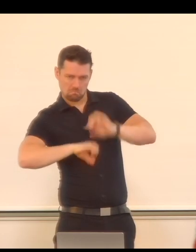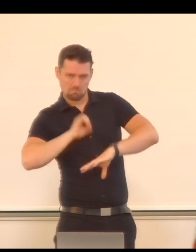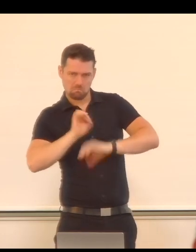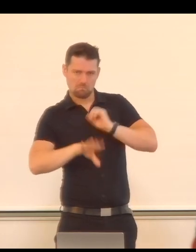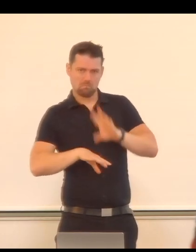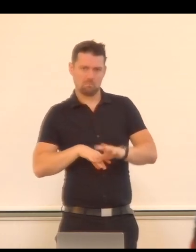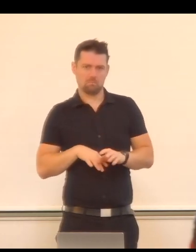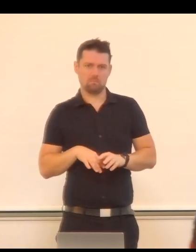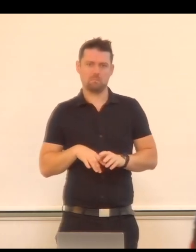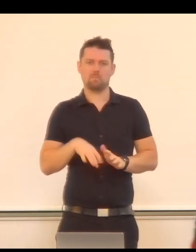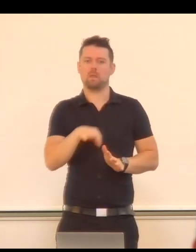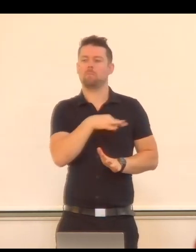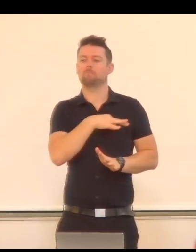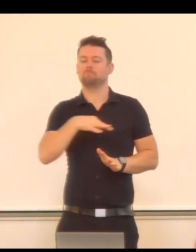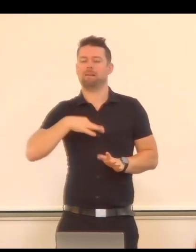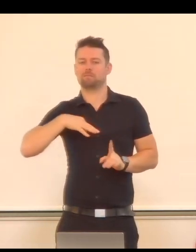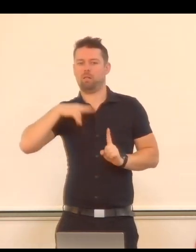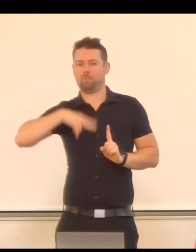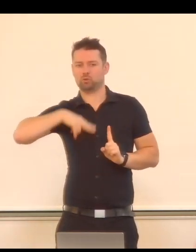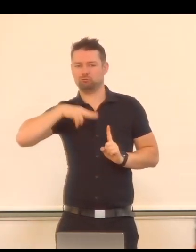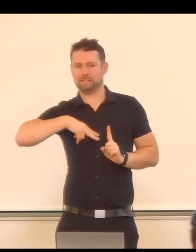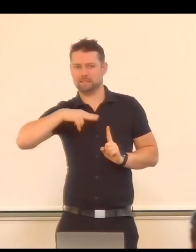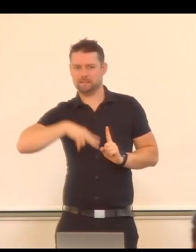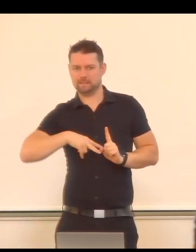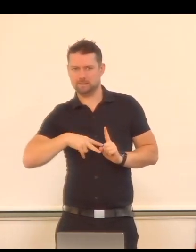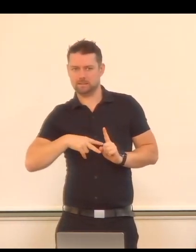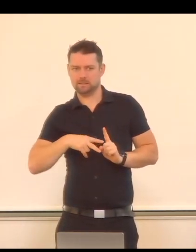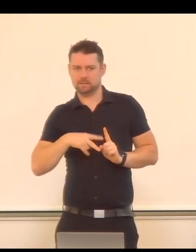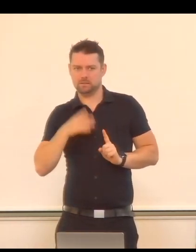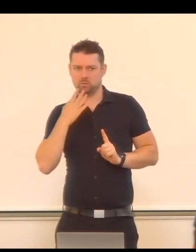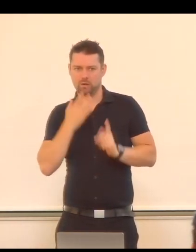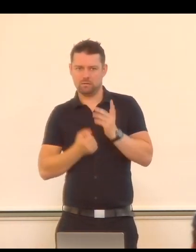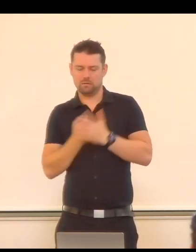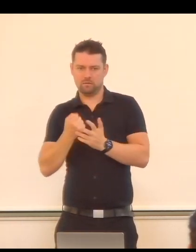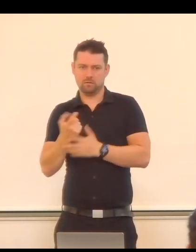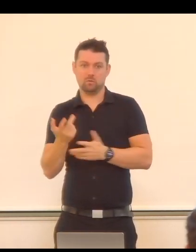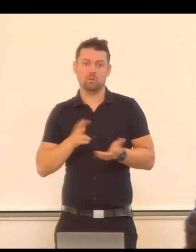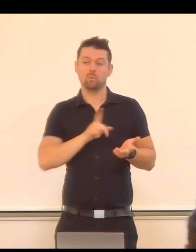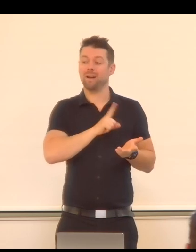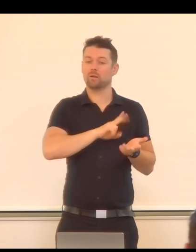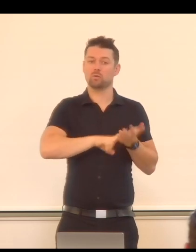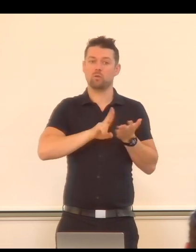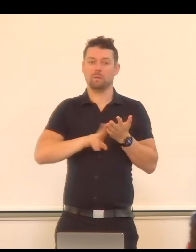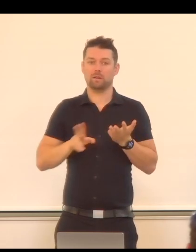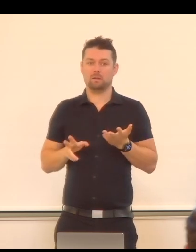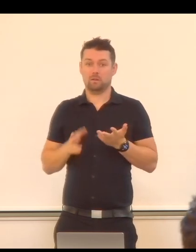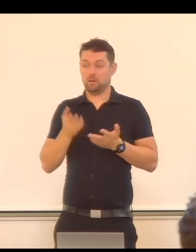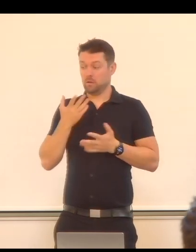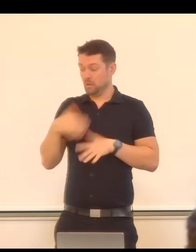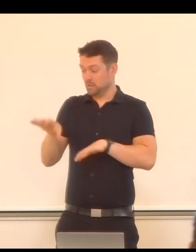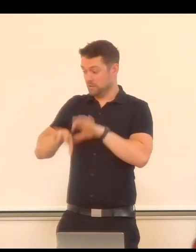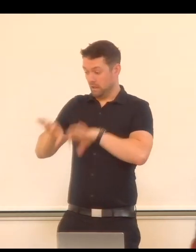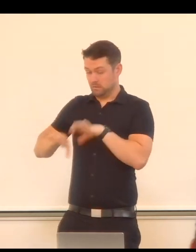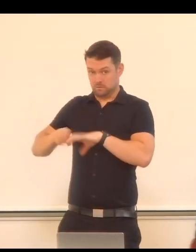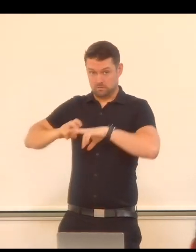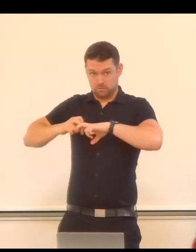the medical monitoring that went into having those events? Because usually when you have science like this, you need